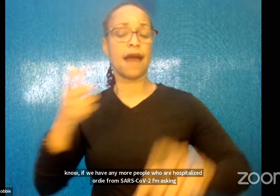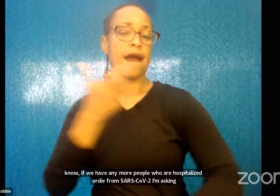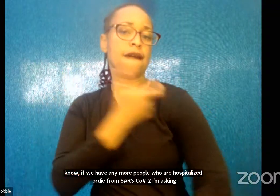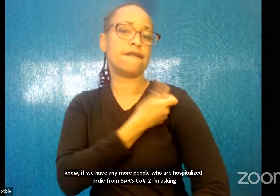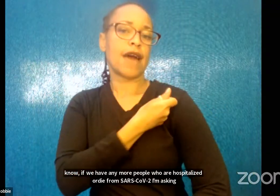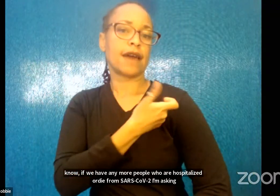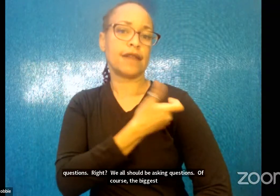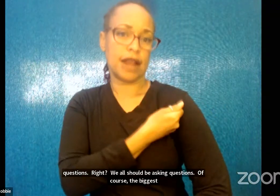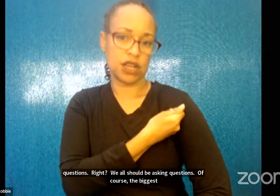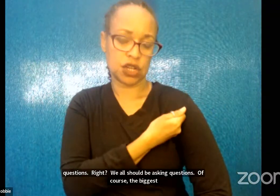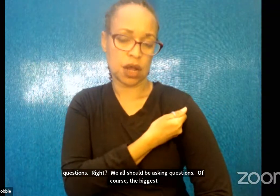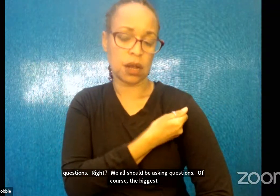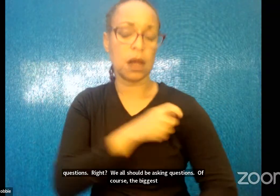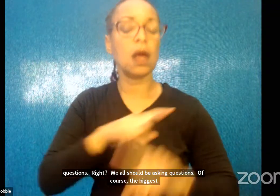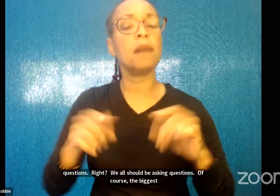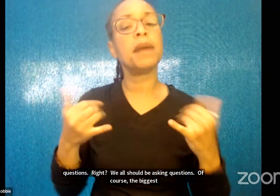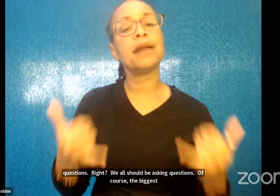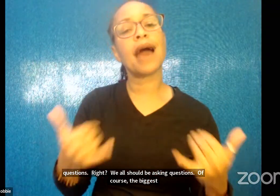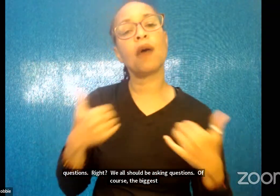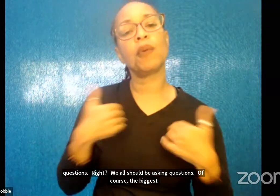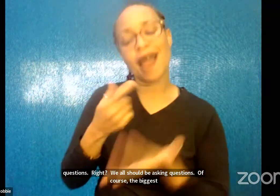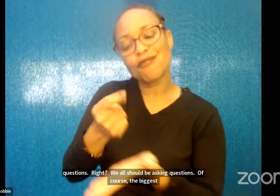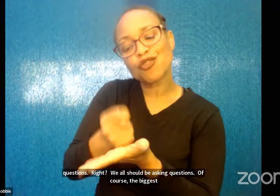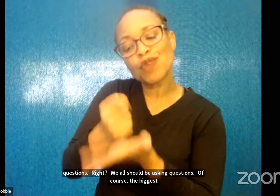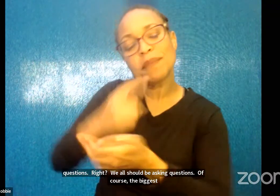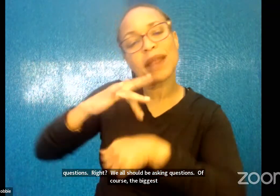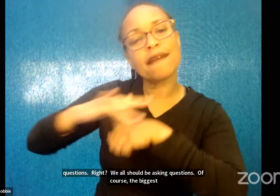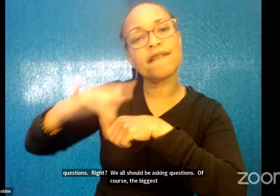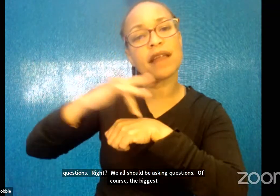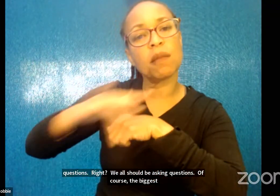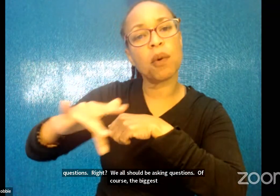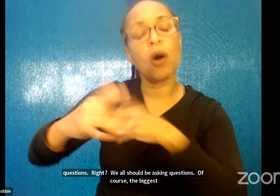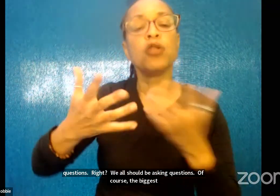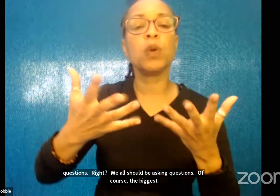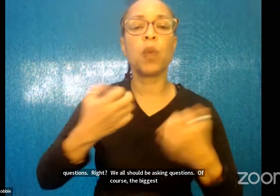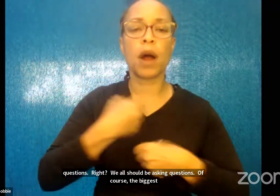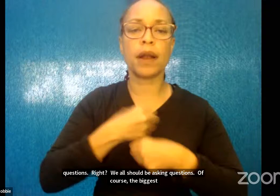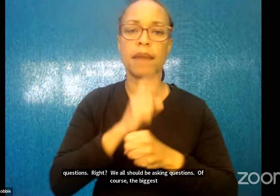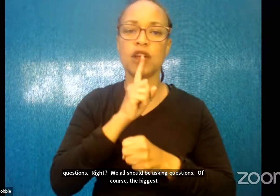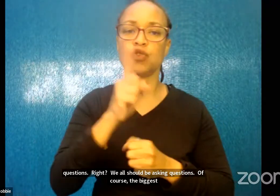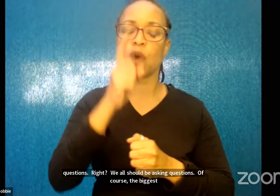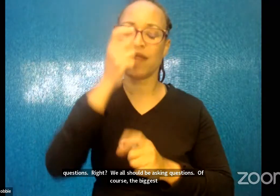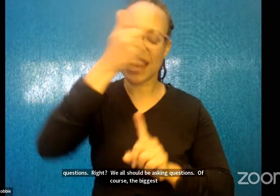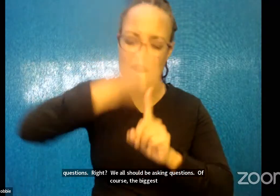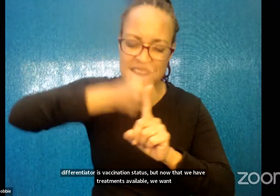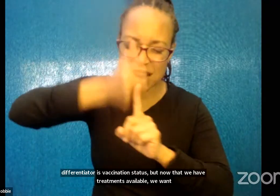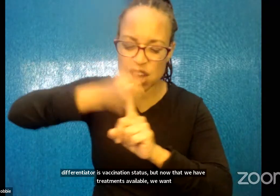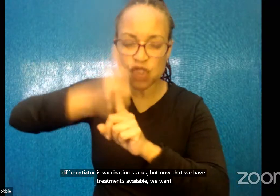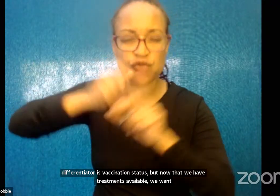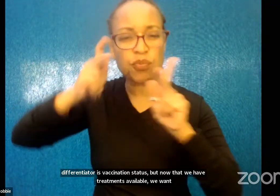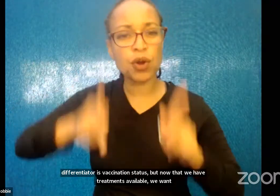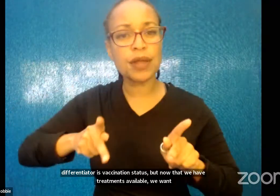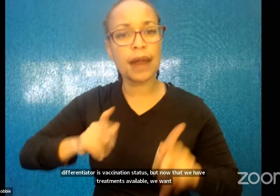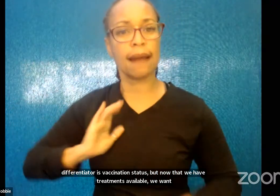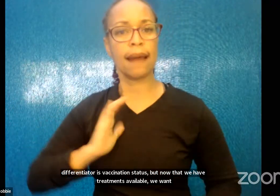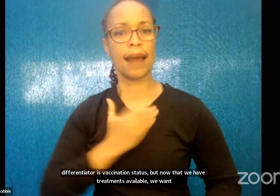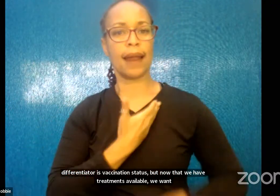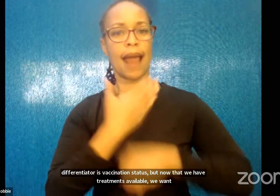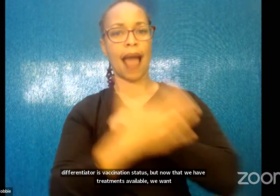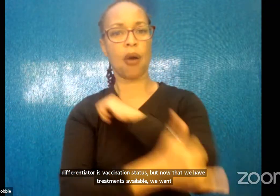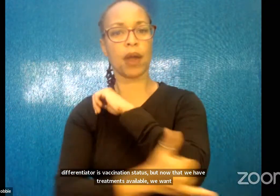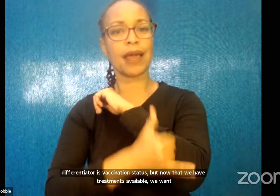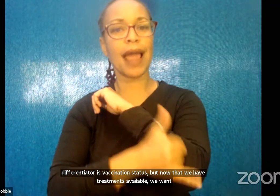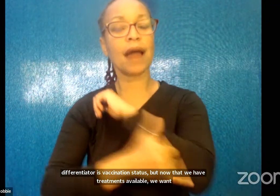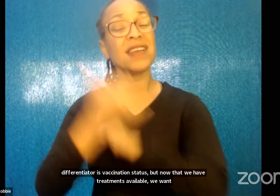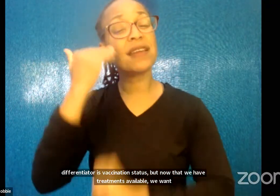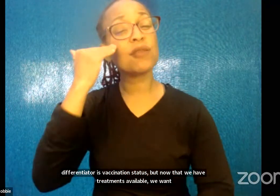But now that we have treatments available, we want to ensure that every single person in our county is aware that they need to